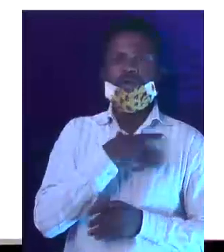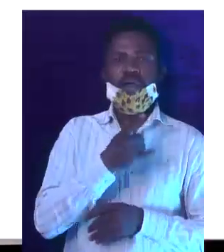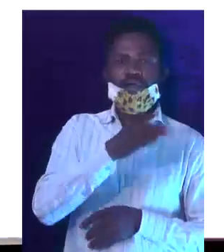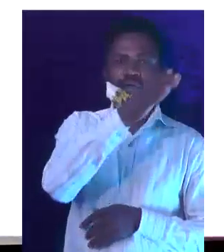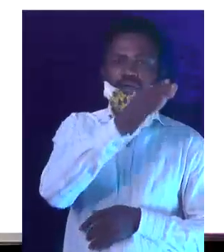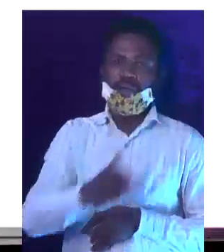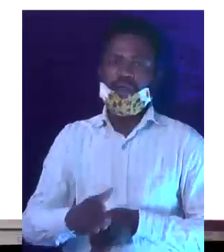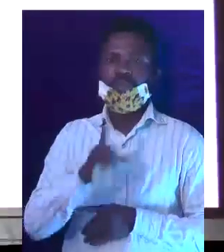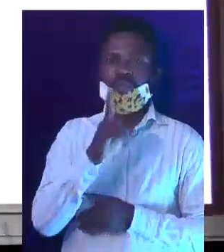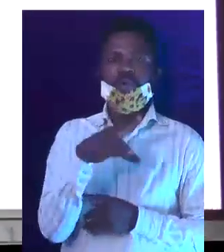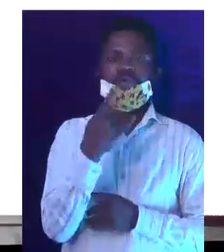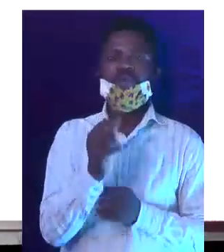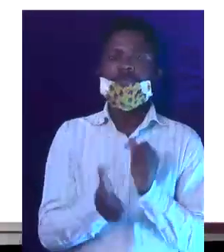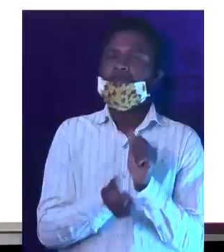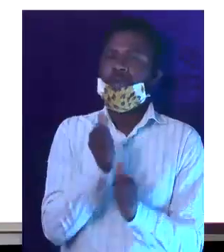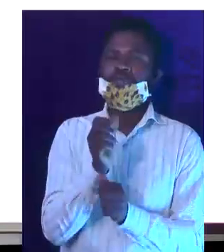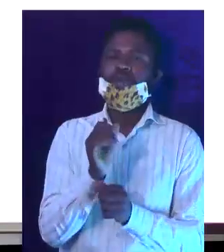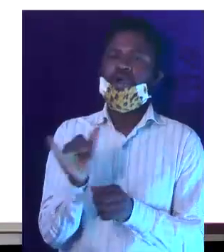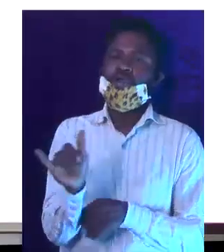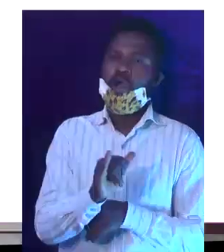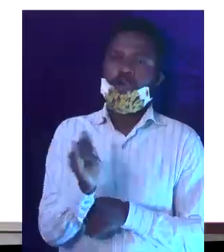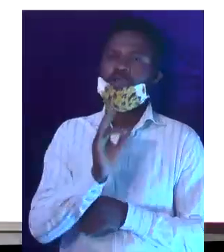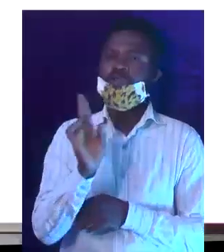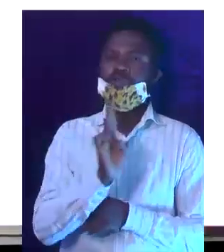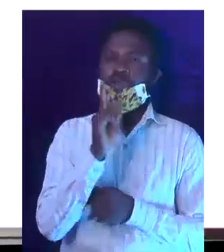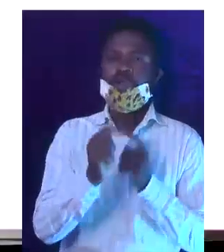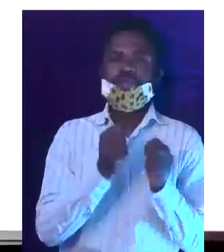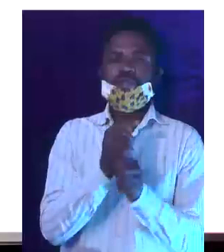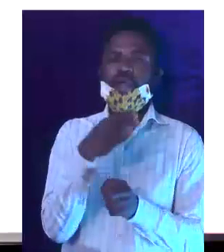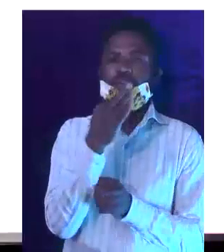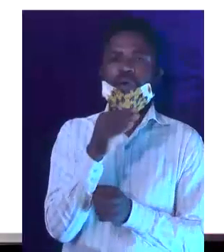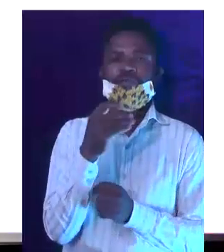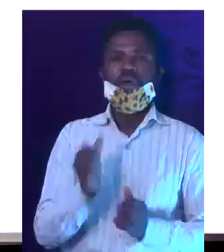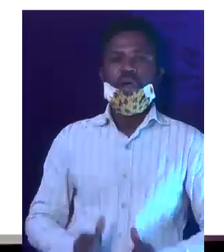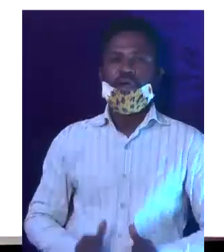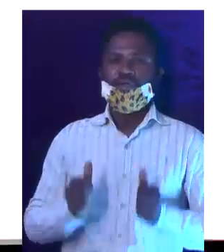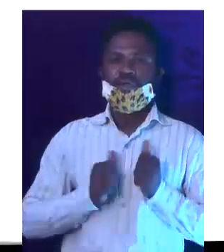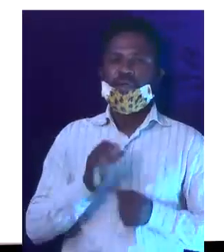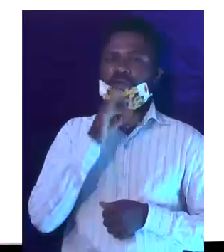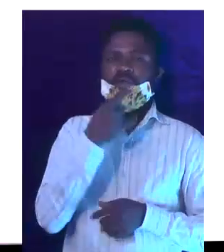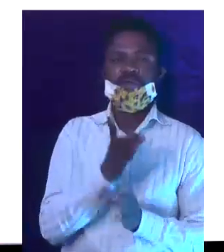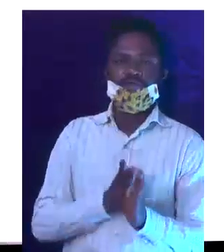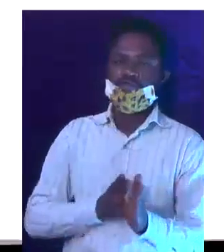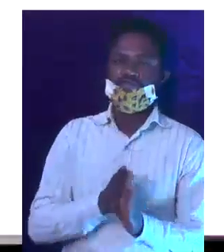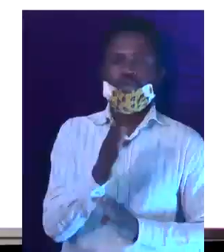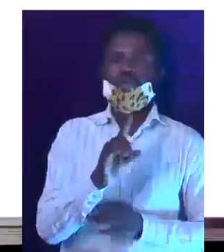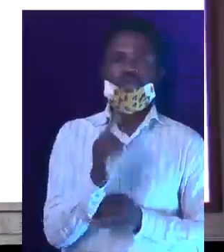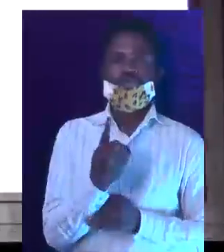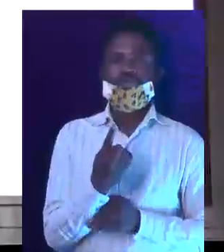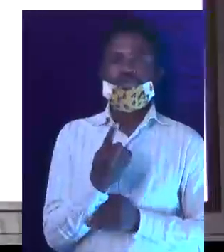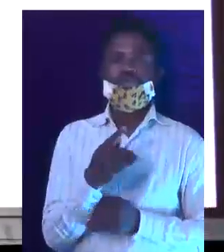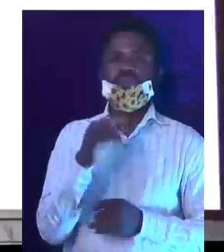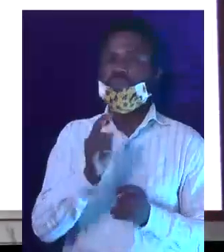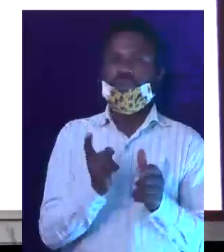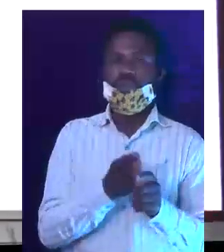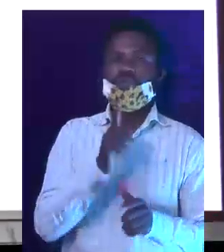The most commonly used type of address now is the block or the straight form. That is the first